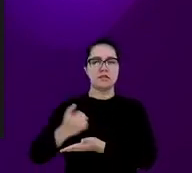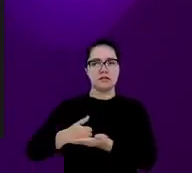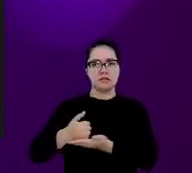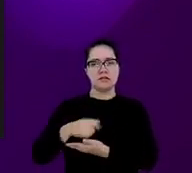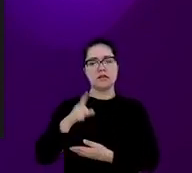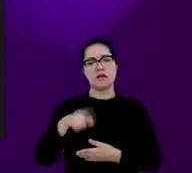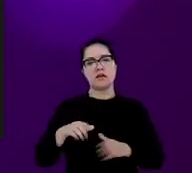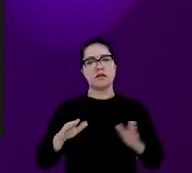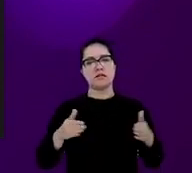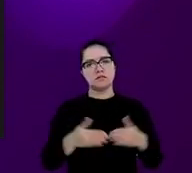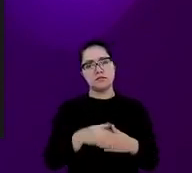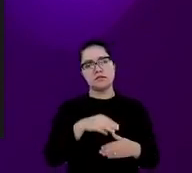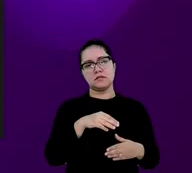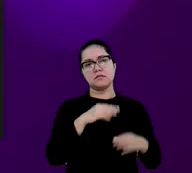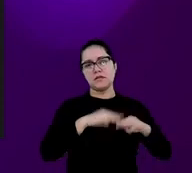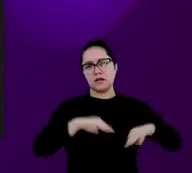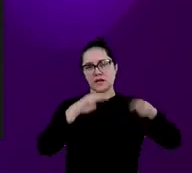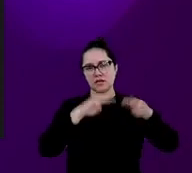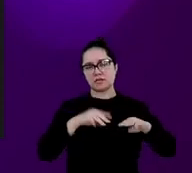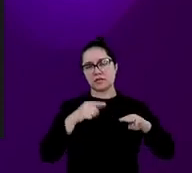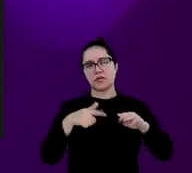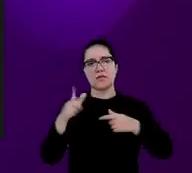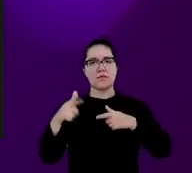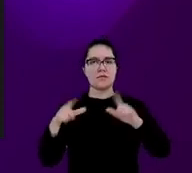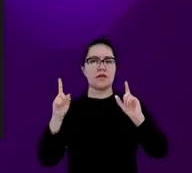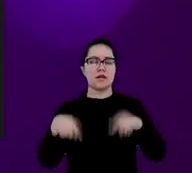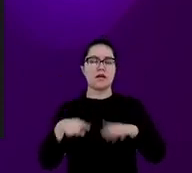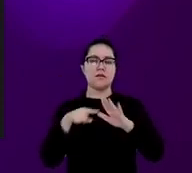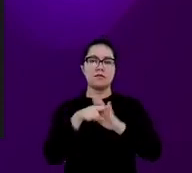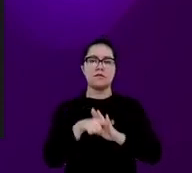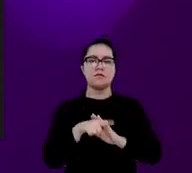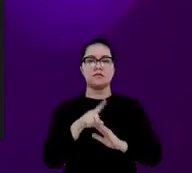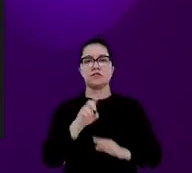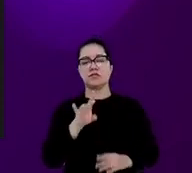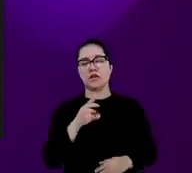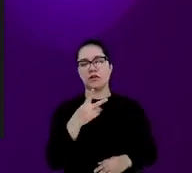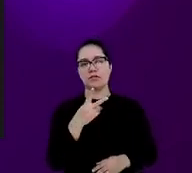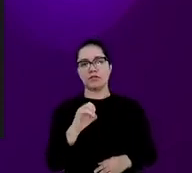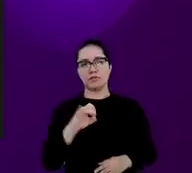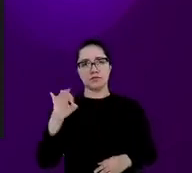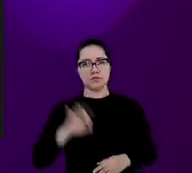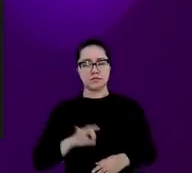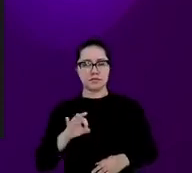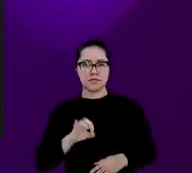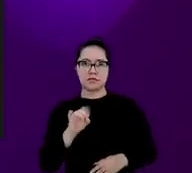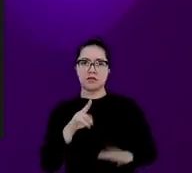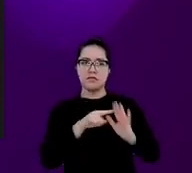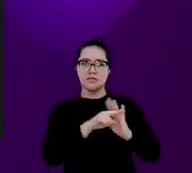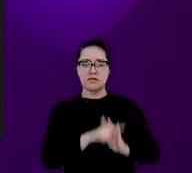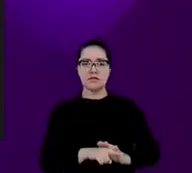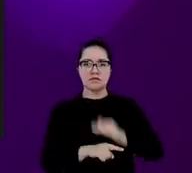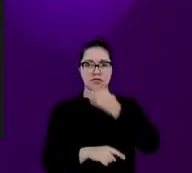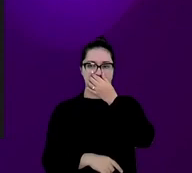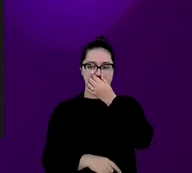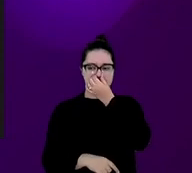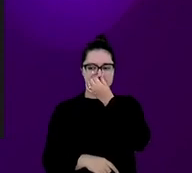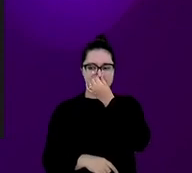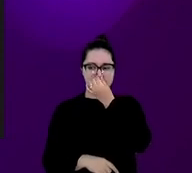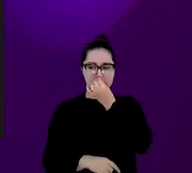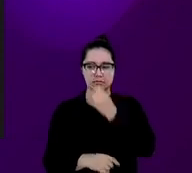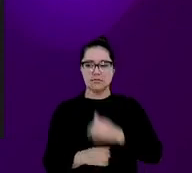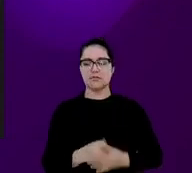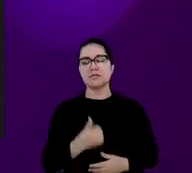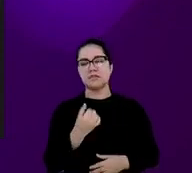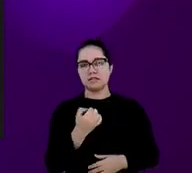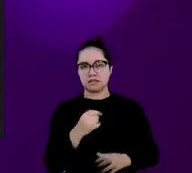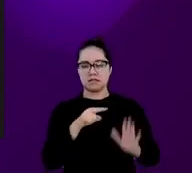for R&D. So it's the price that is charged that's not connected with the